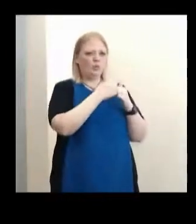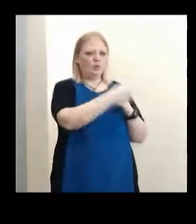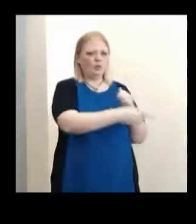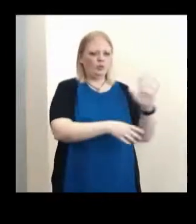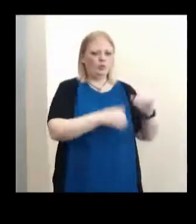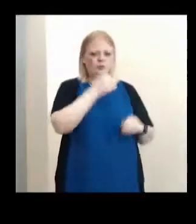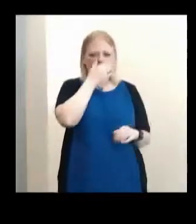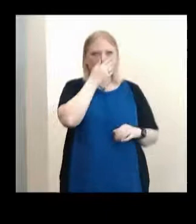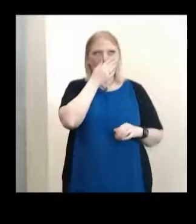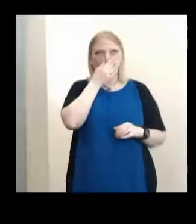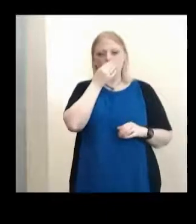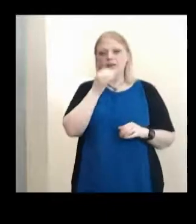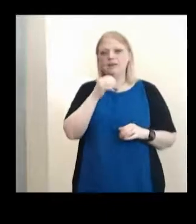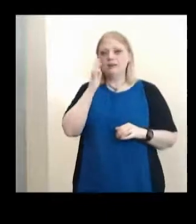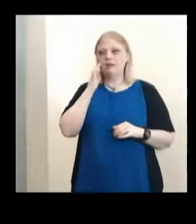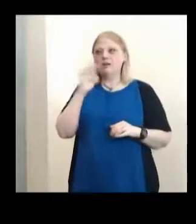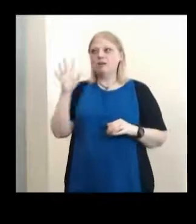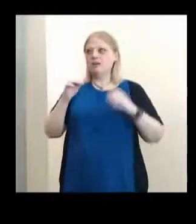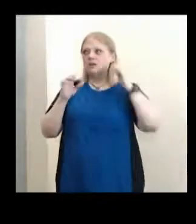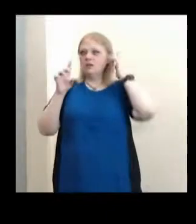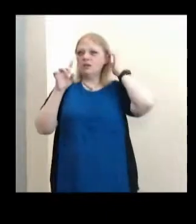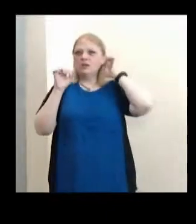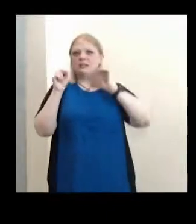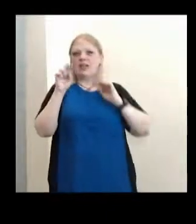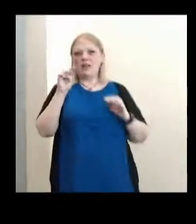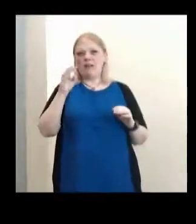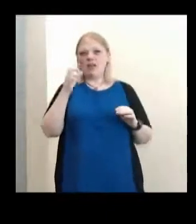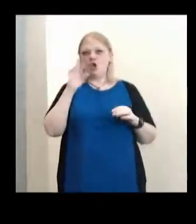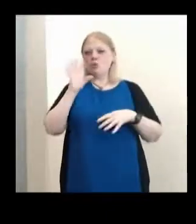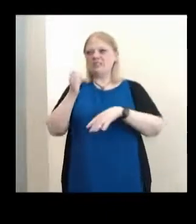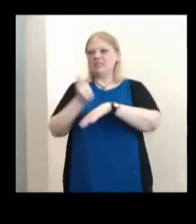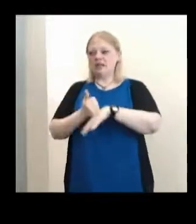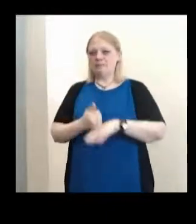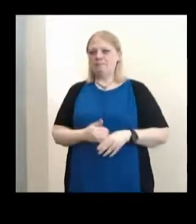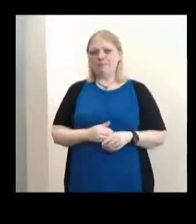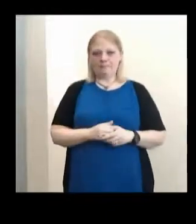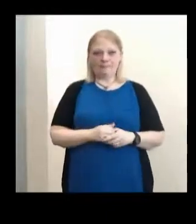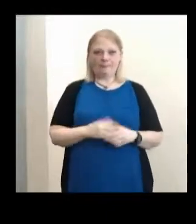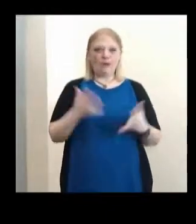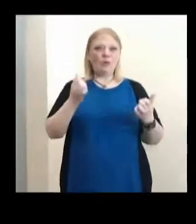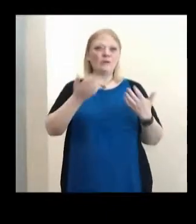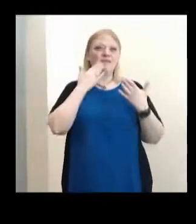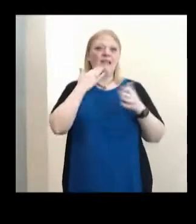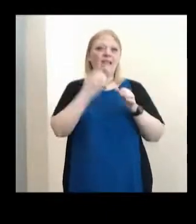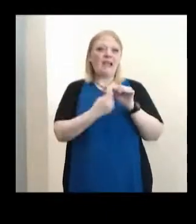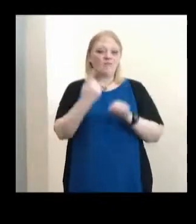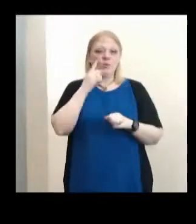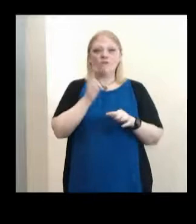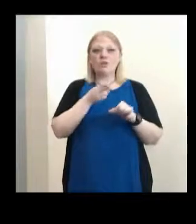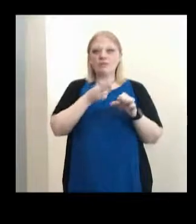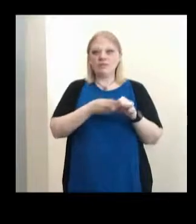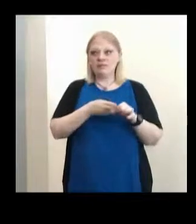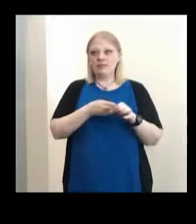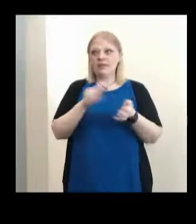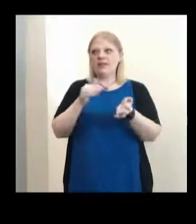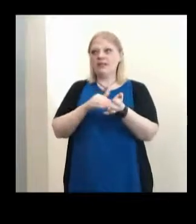run. Okay. Dan Meyer will set it up. I want to thank everyone for participating.